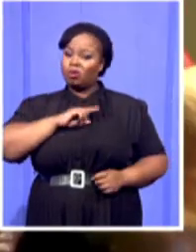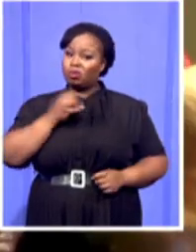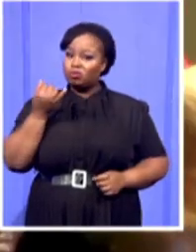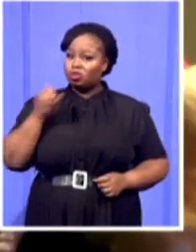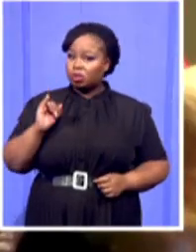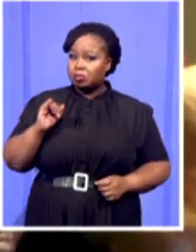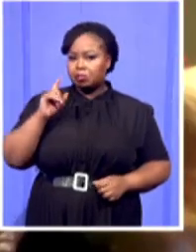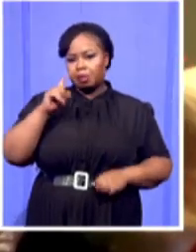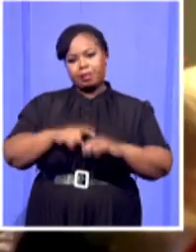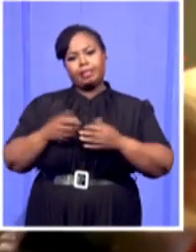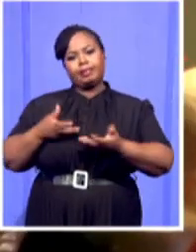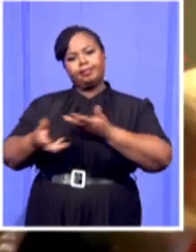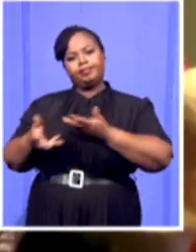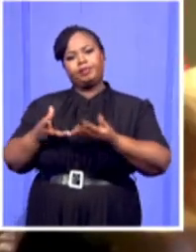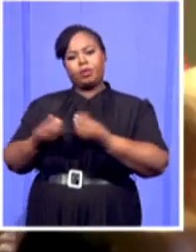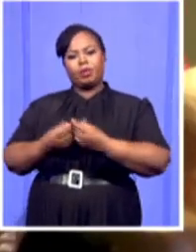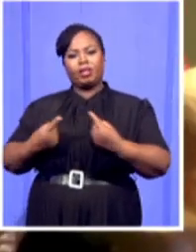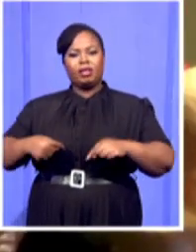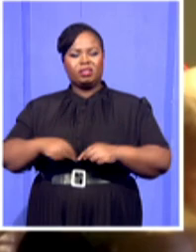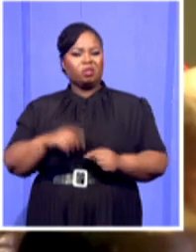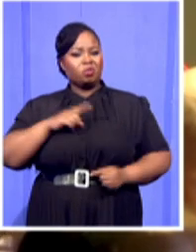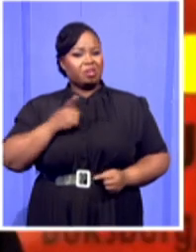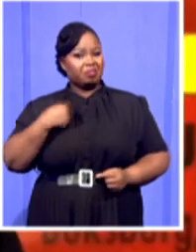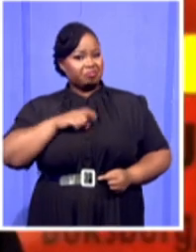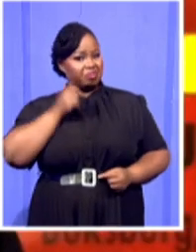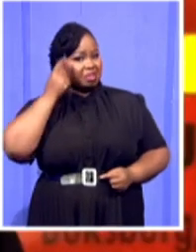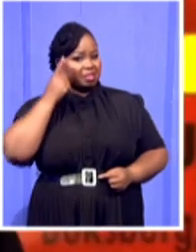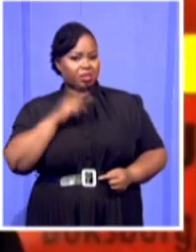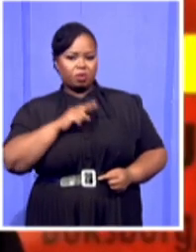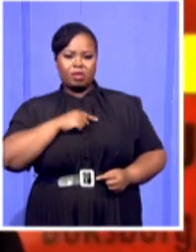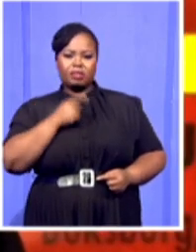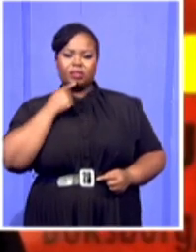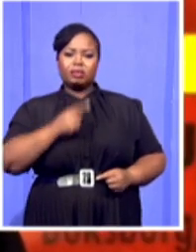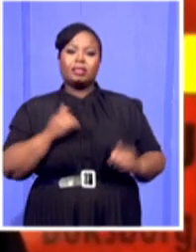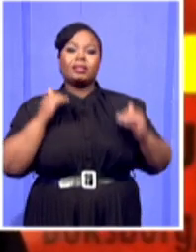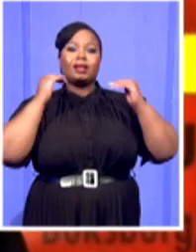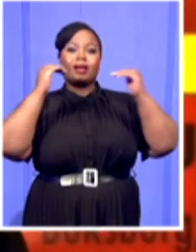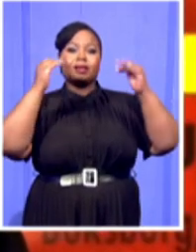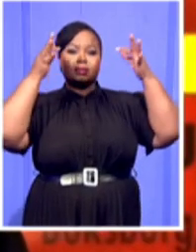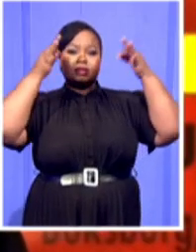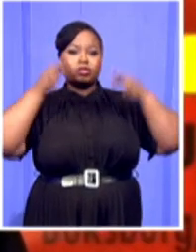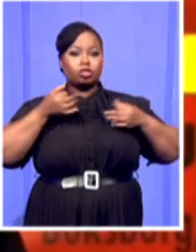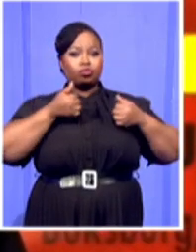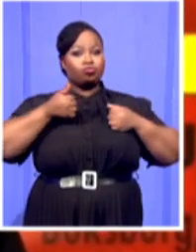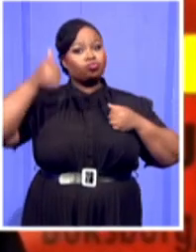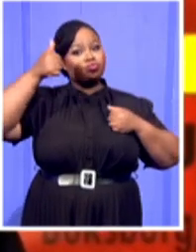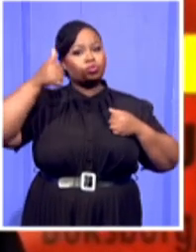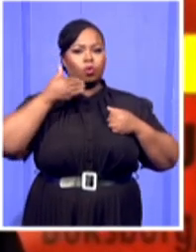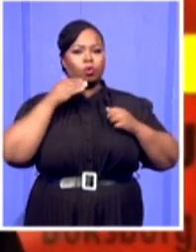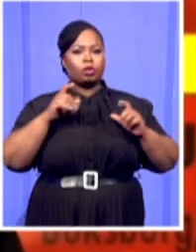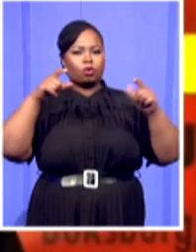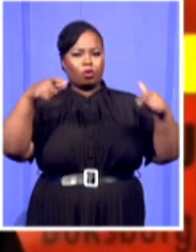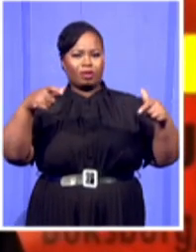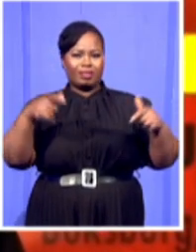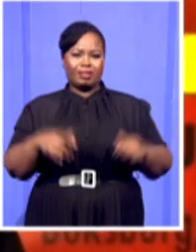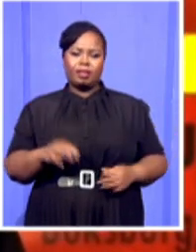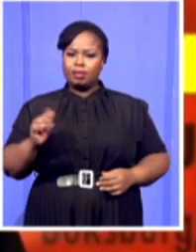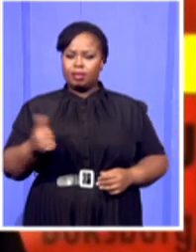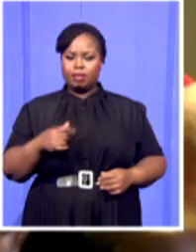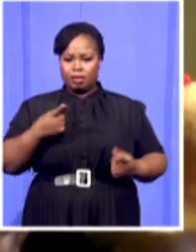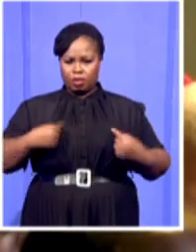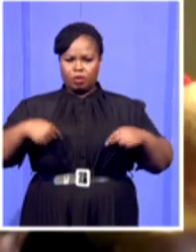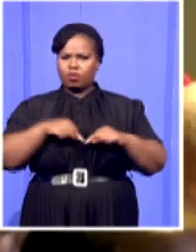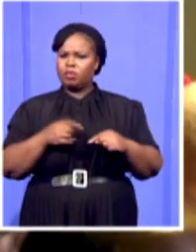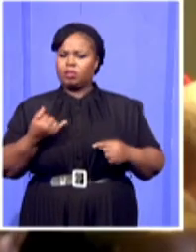need to be engaged on it. Because our understanding is that the highest decision-making body is Congress. Therefore, we are